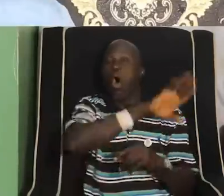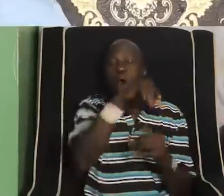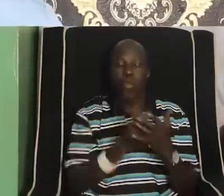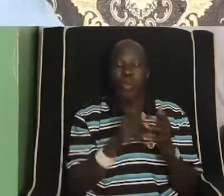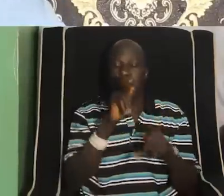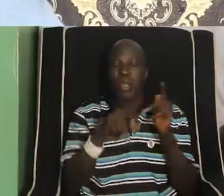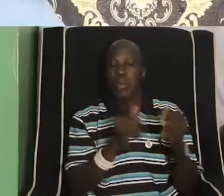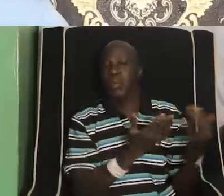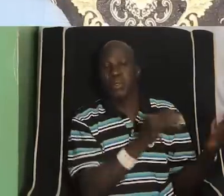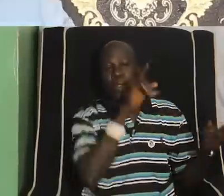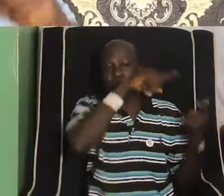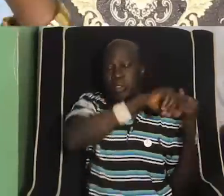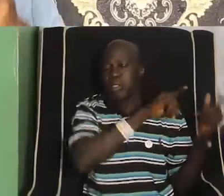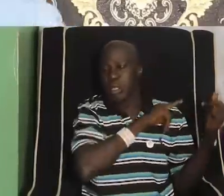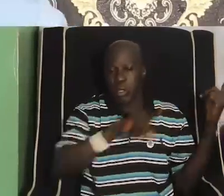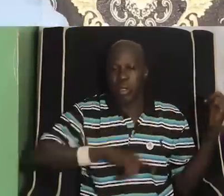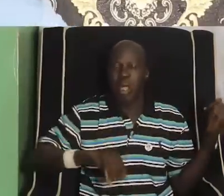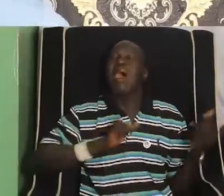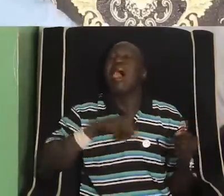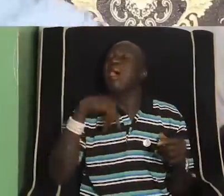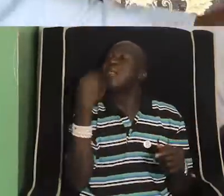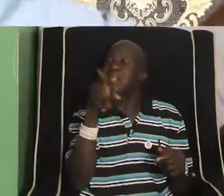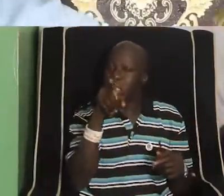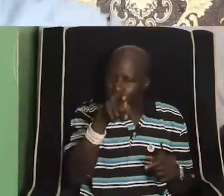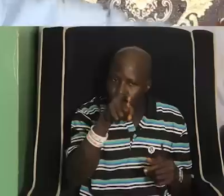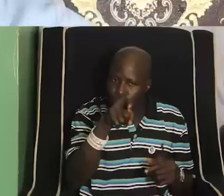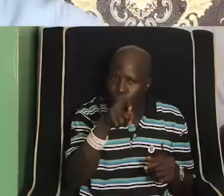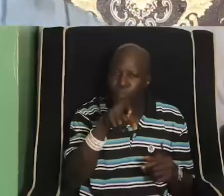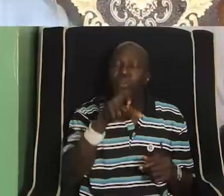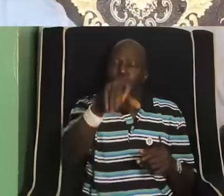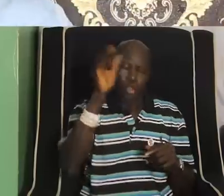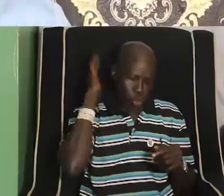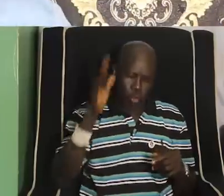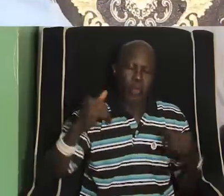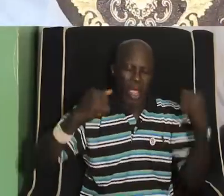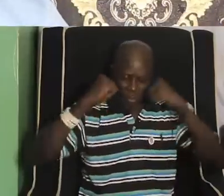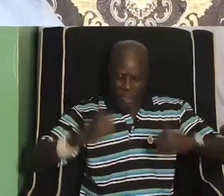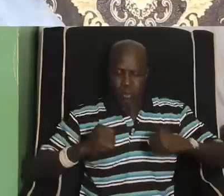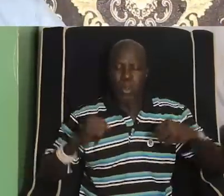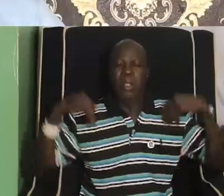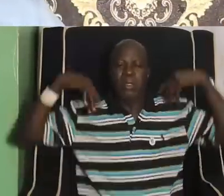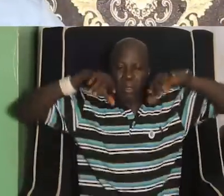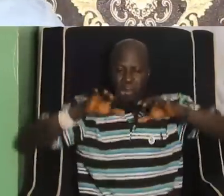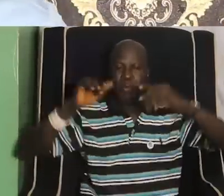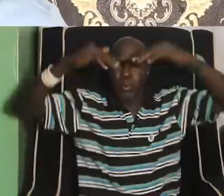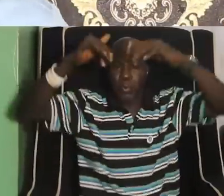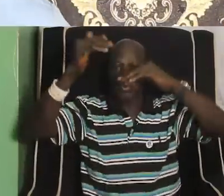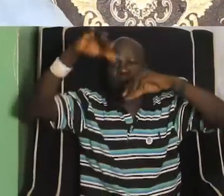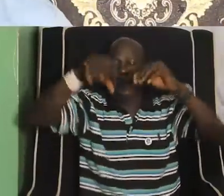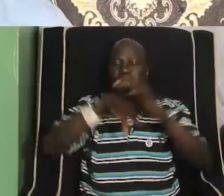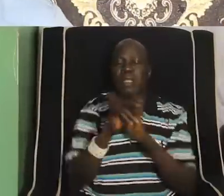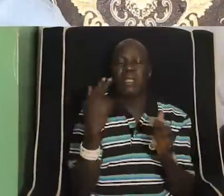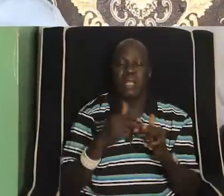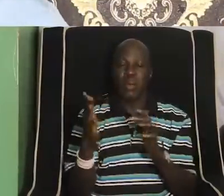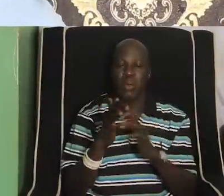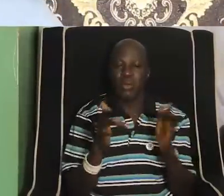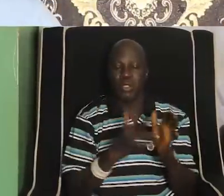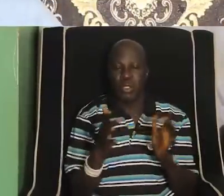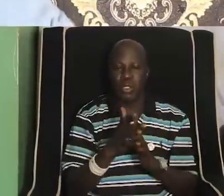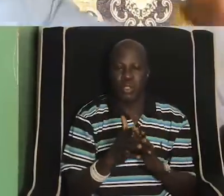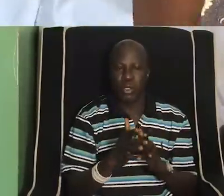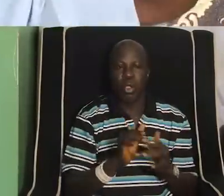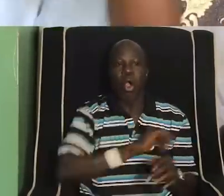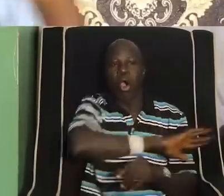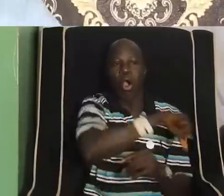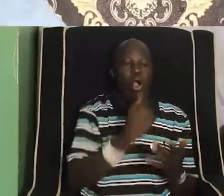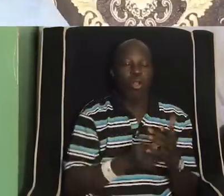Oluwa. Those of you that you wait unto the Lord. I declare to you that. In the name of Jesus.